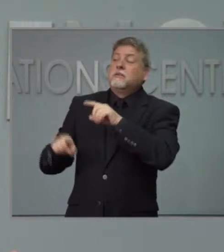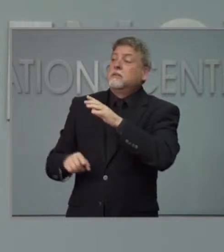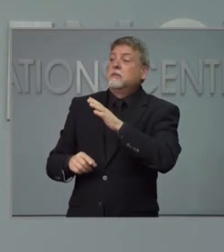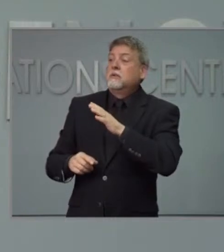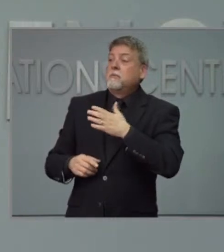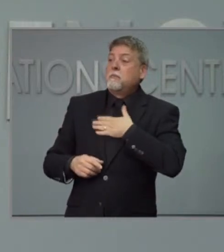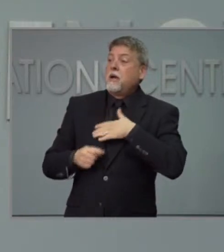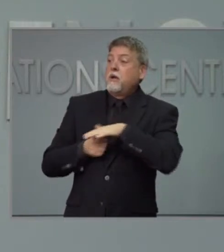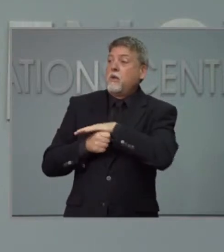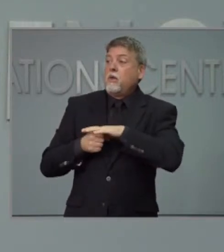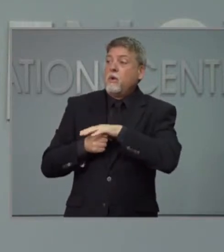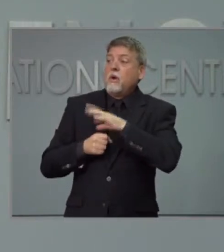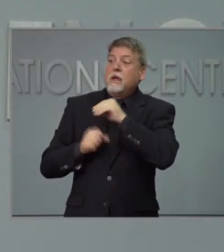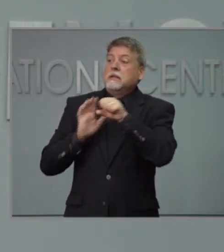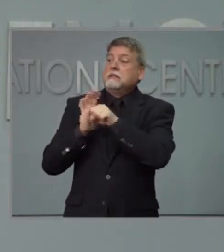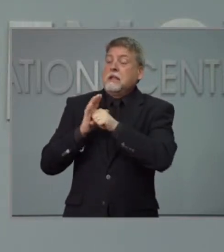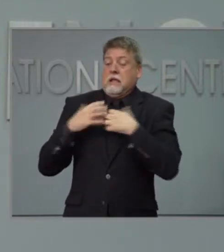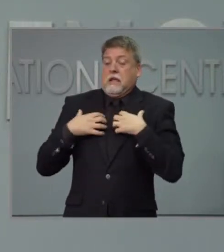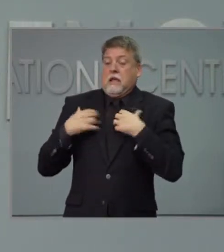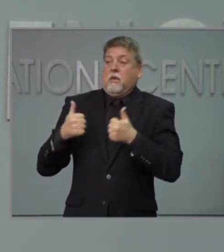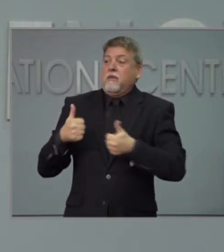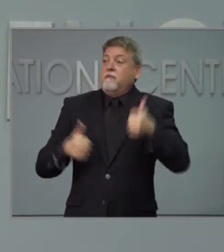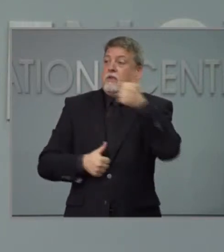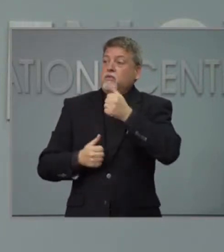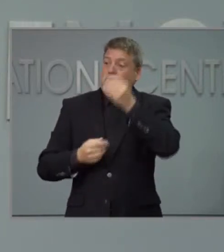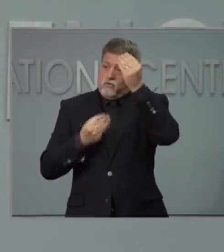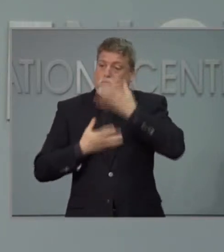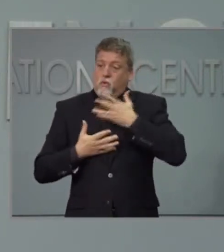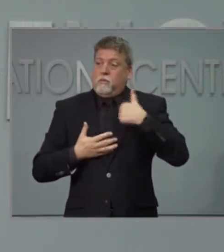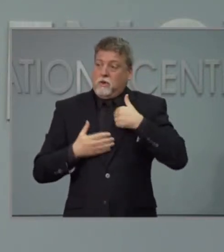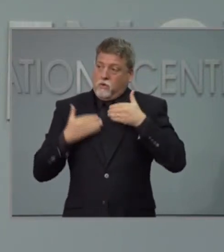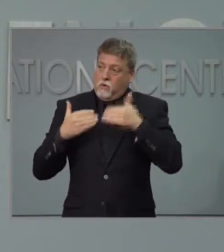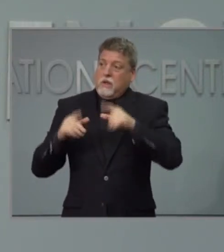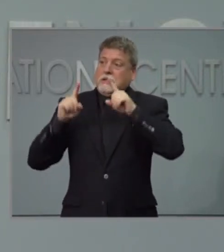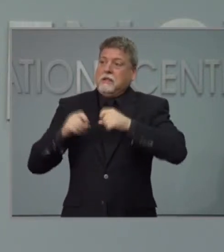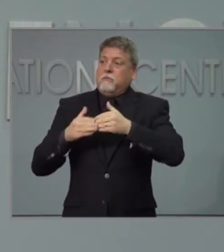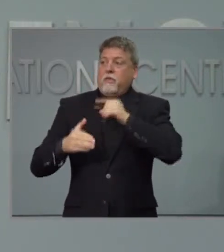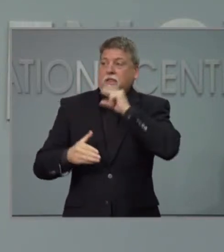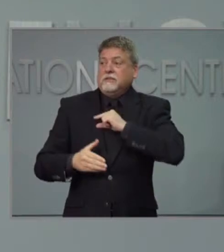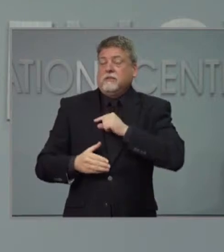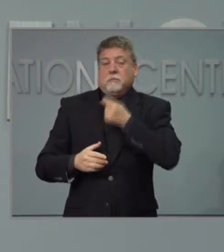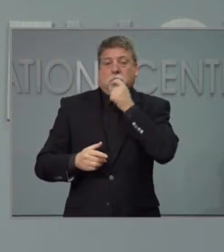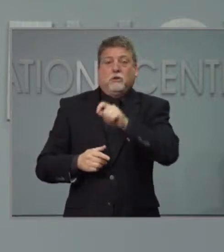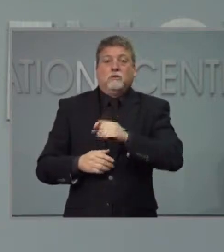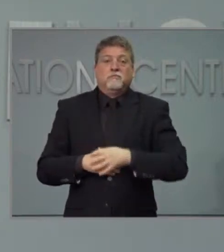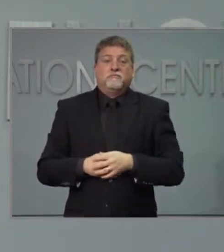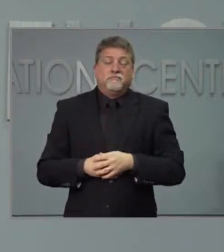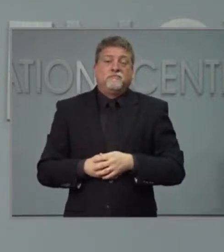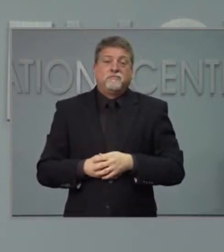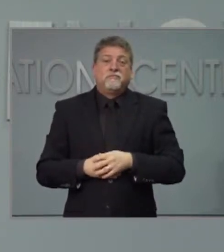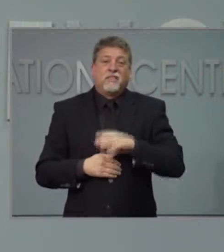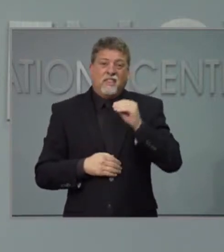easiest and free thing to do is to go to our community-based testing sites that are across the state. Thanks.